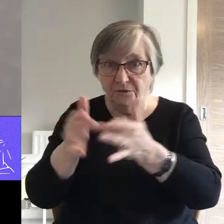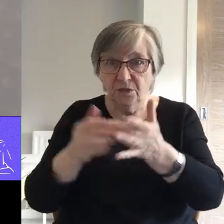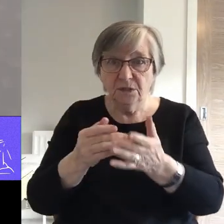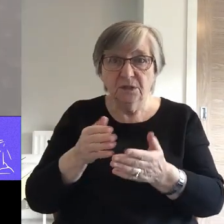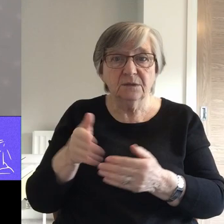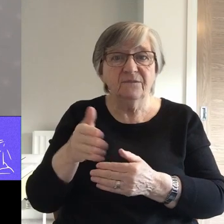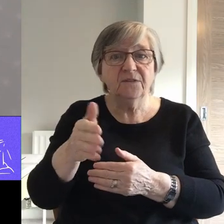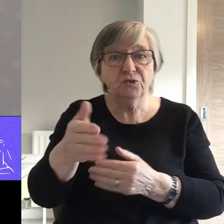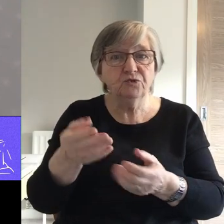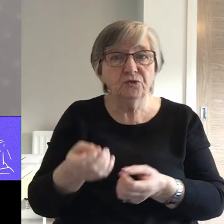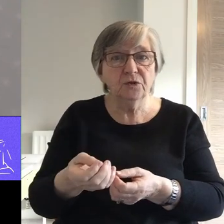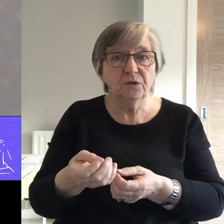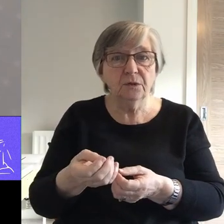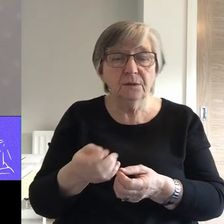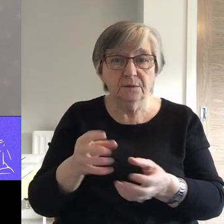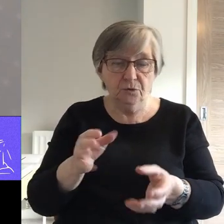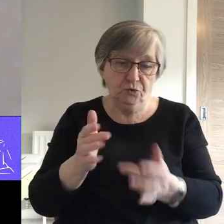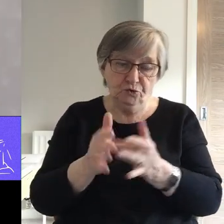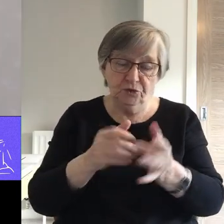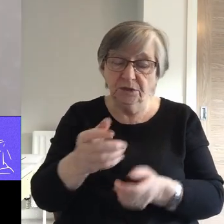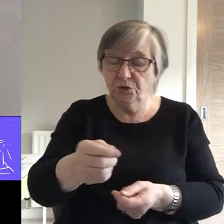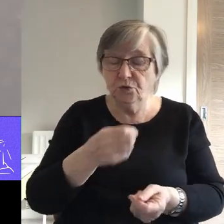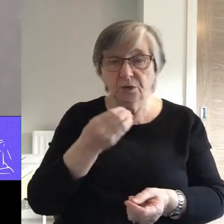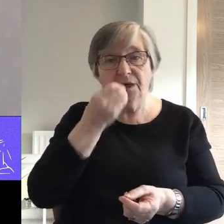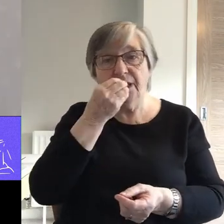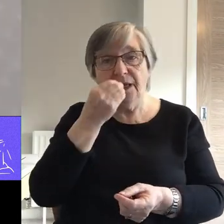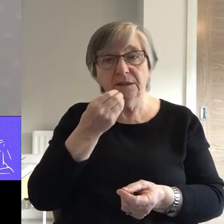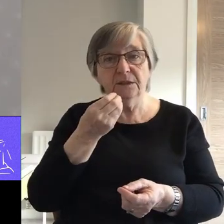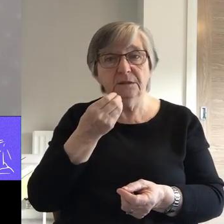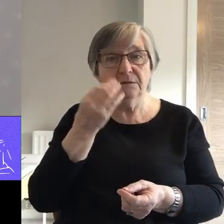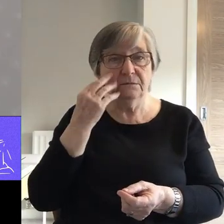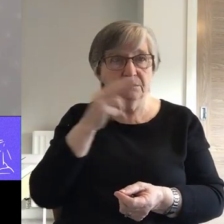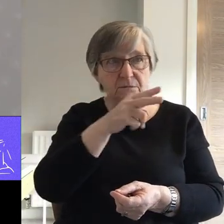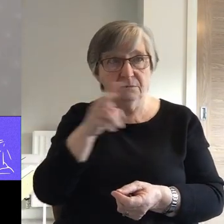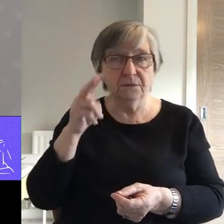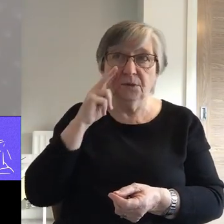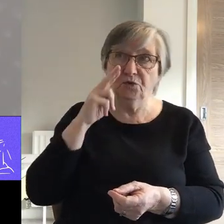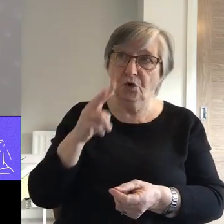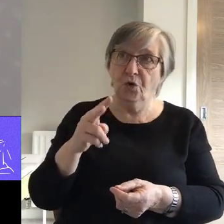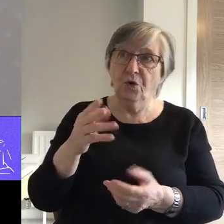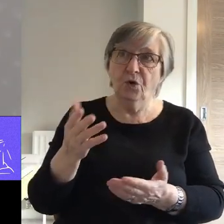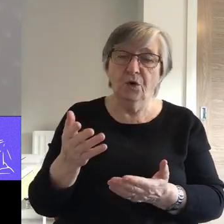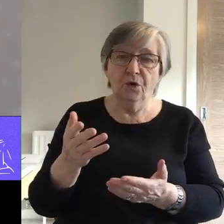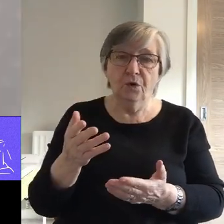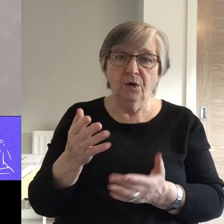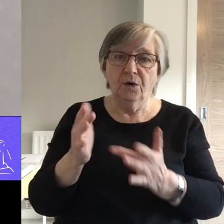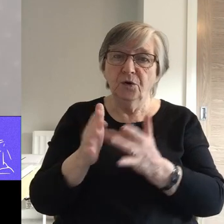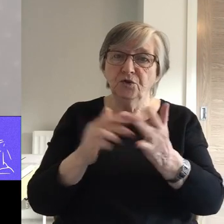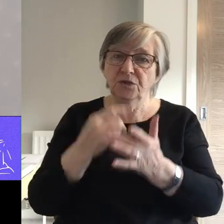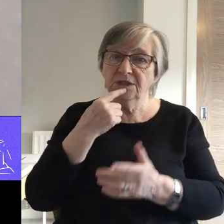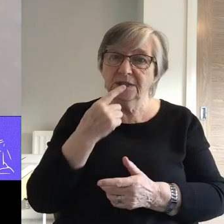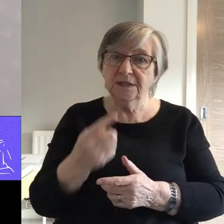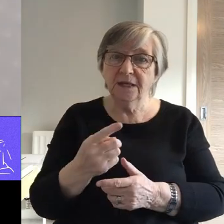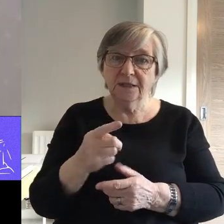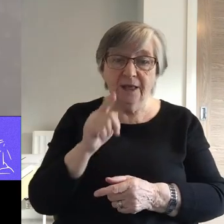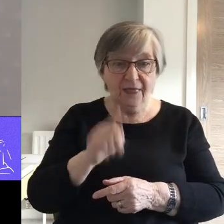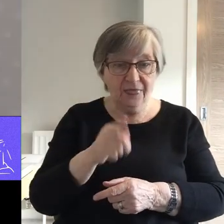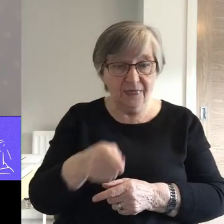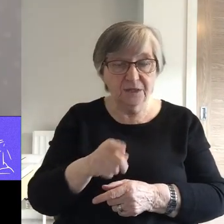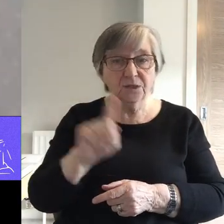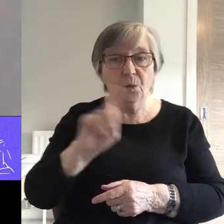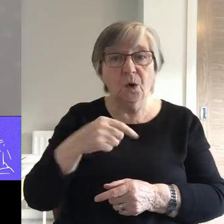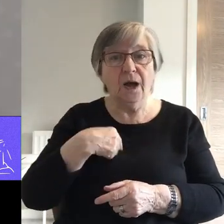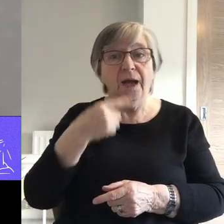of broiled fish, and he took it and ate it in their presence. He said to them, This is what